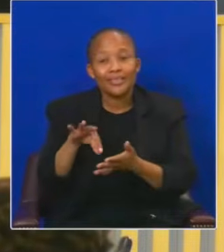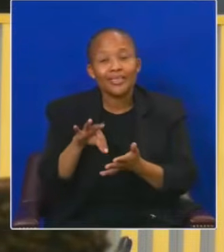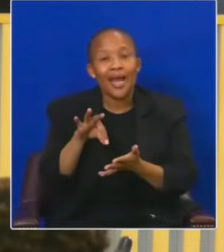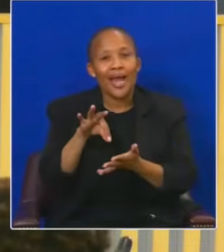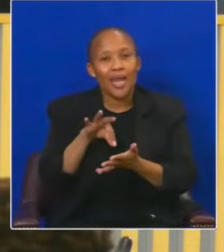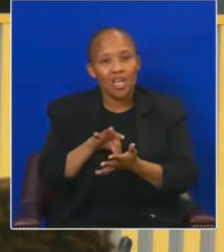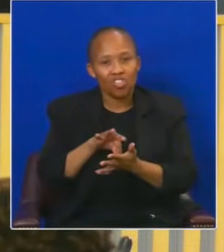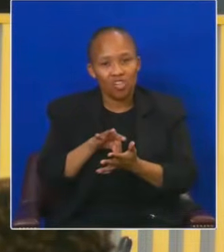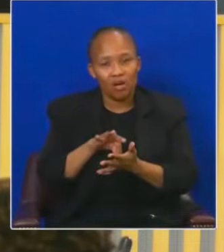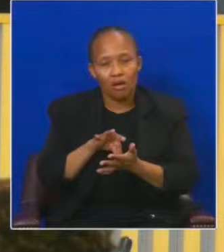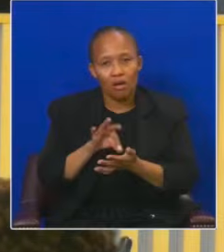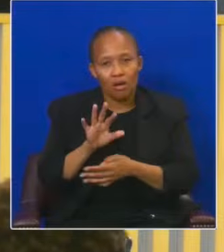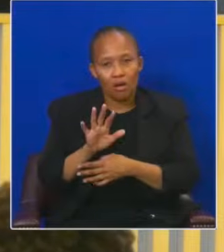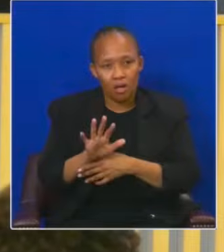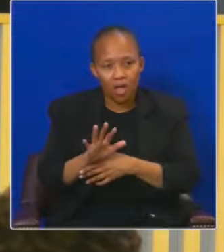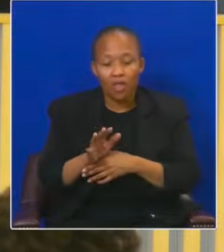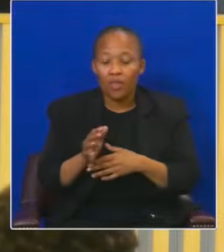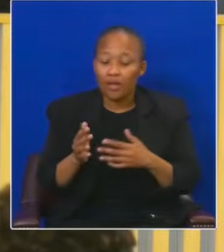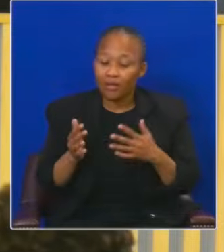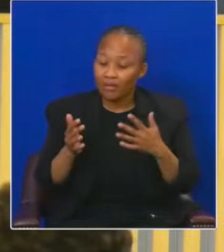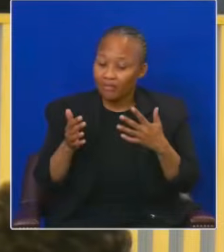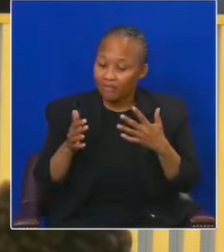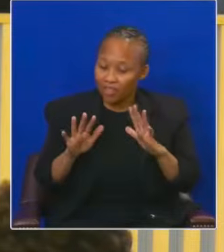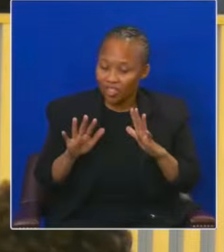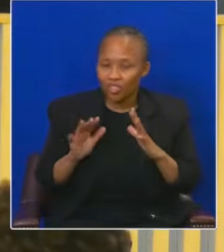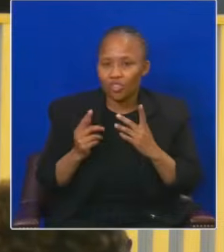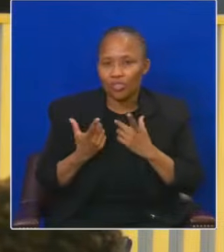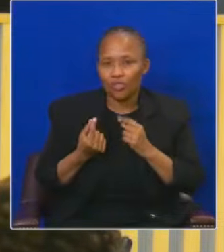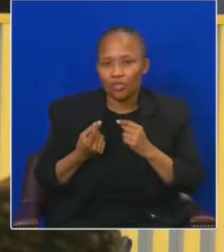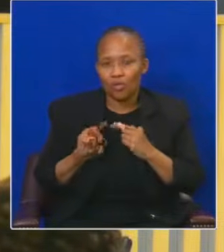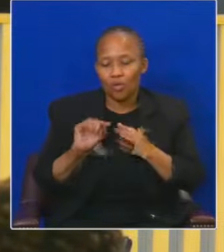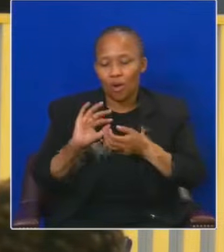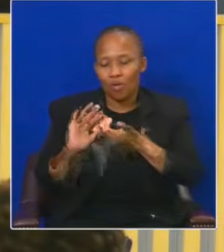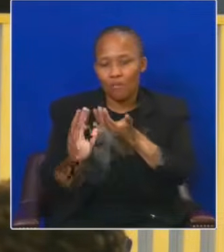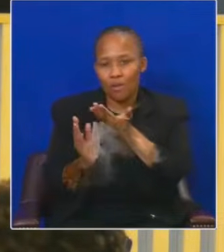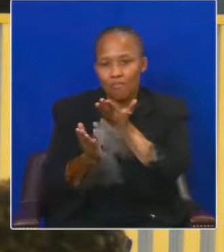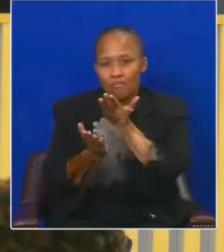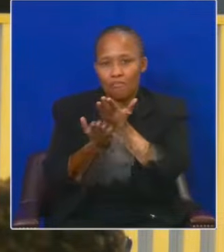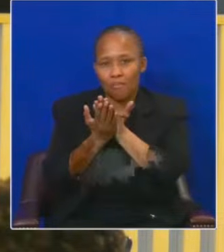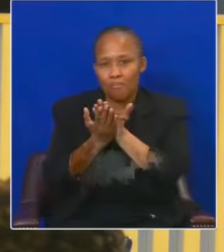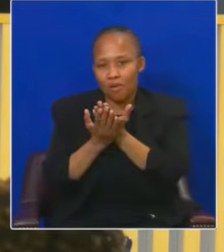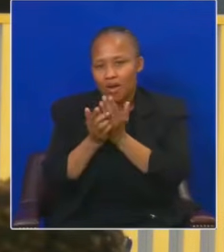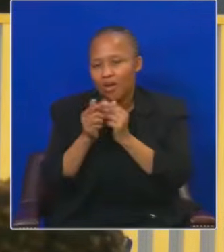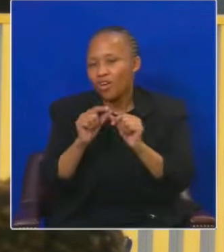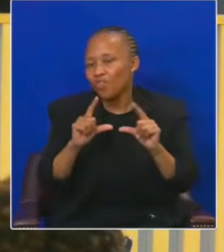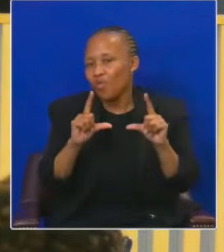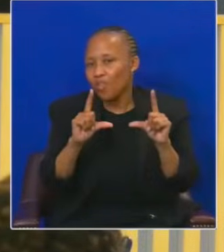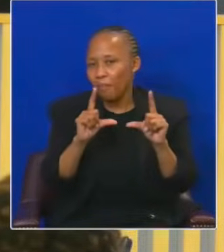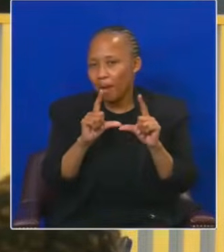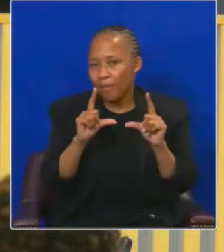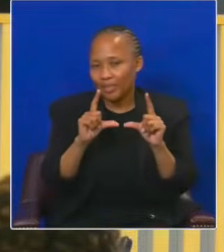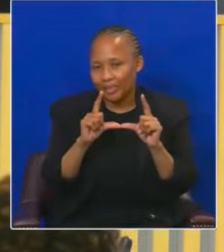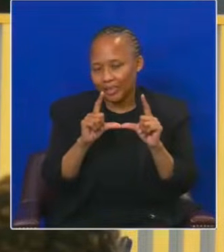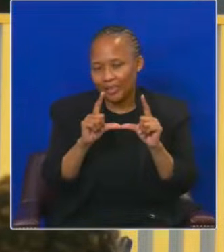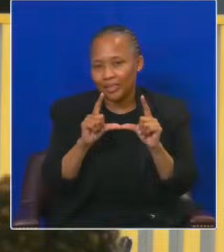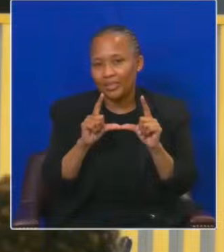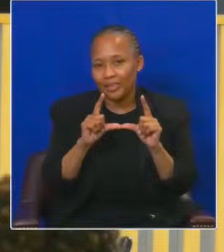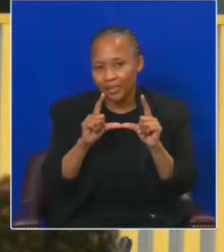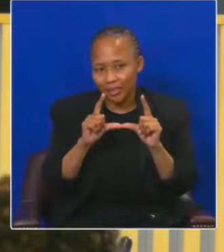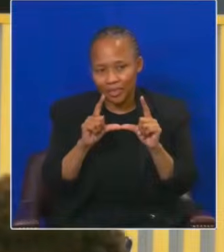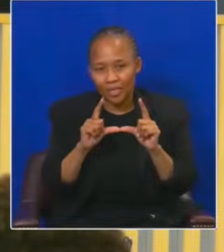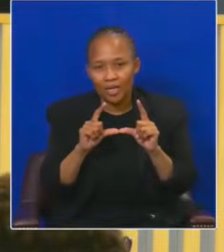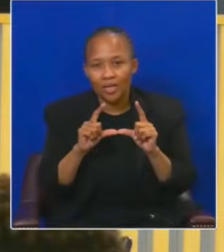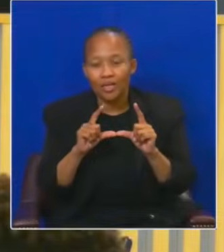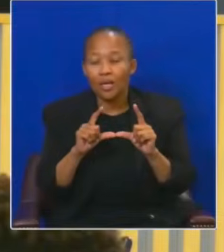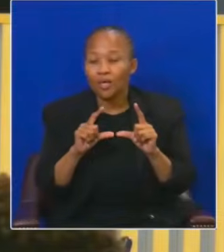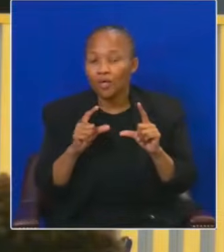was attached to the permits held by the two guards that were found on the